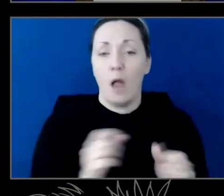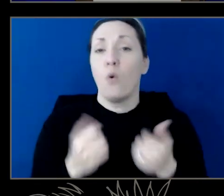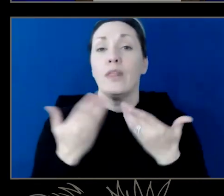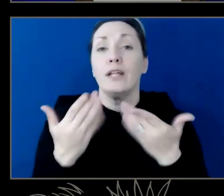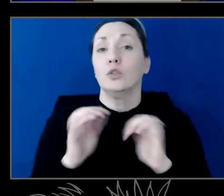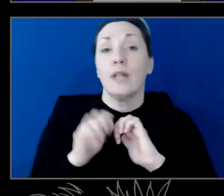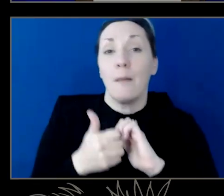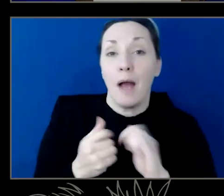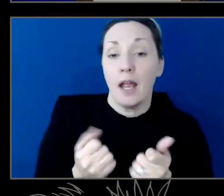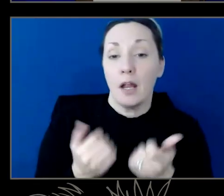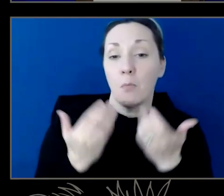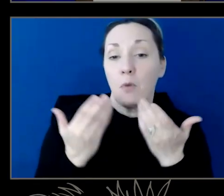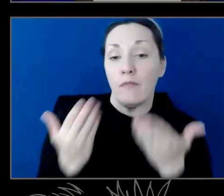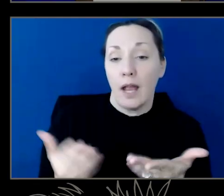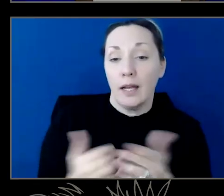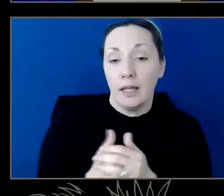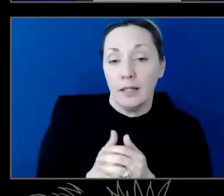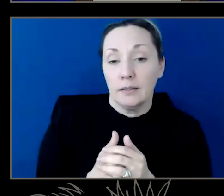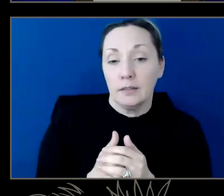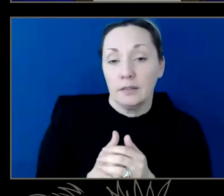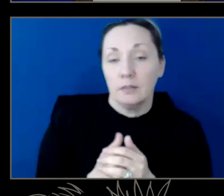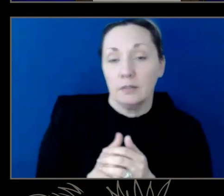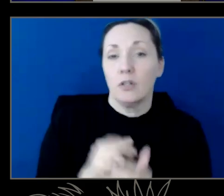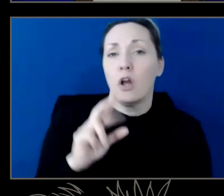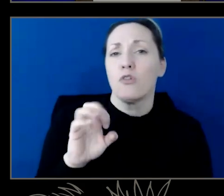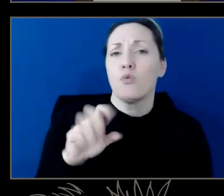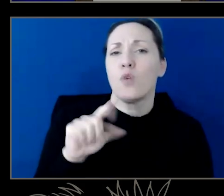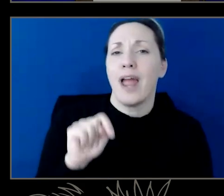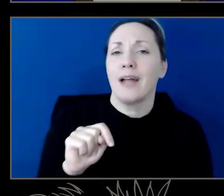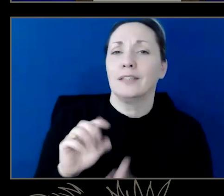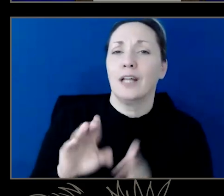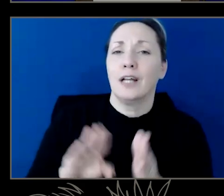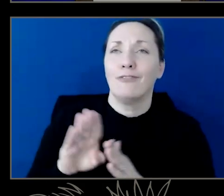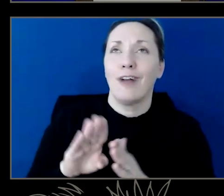React developers love the most, which are hooks.